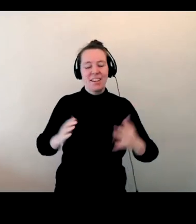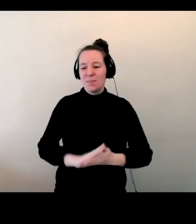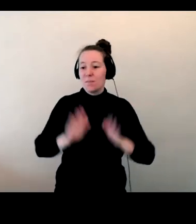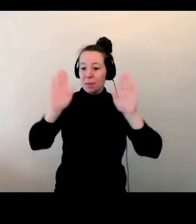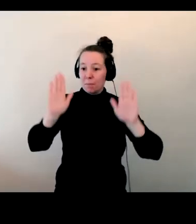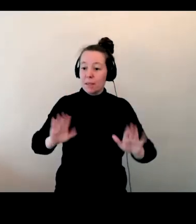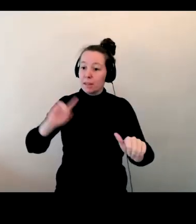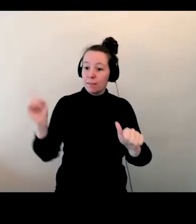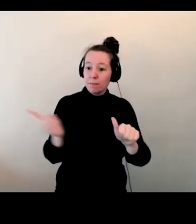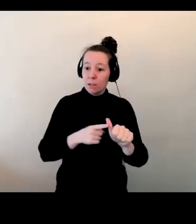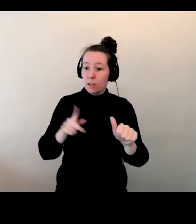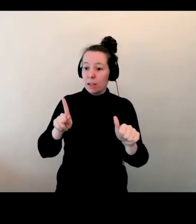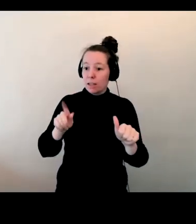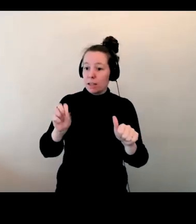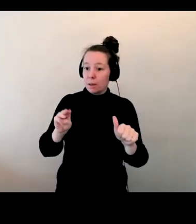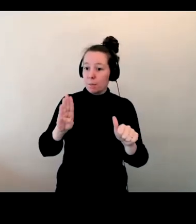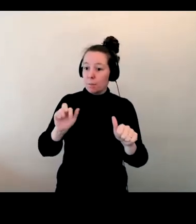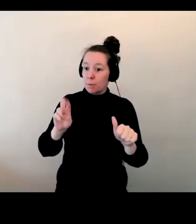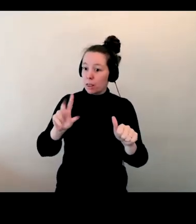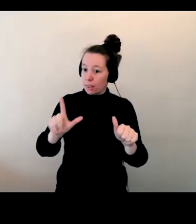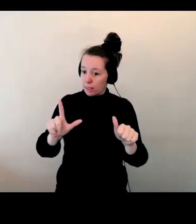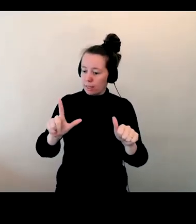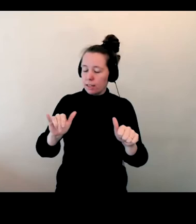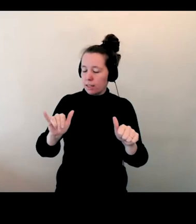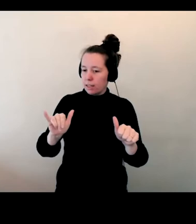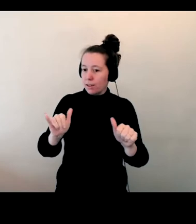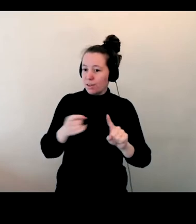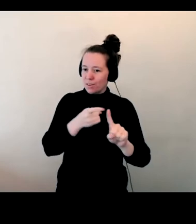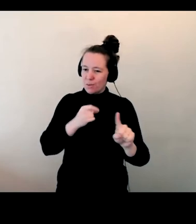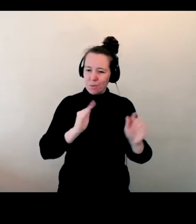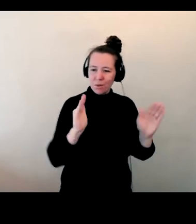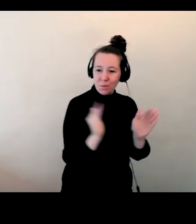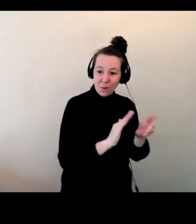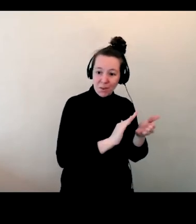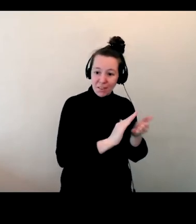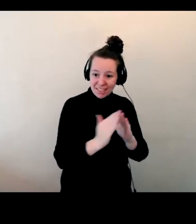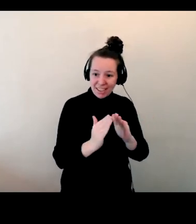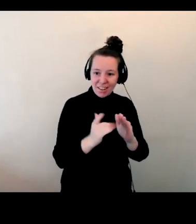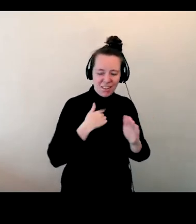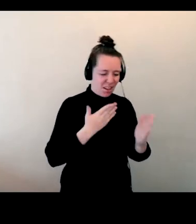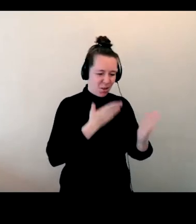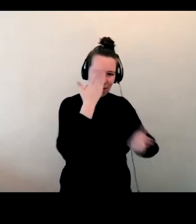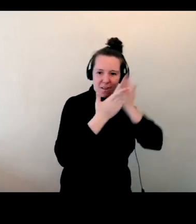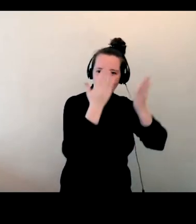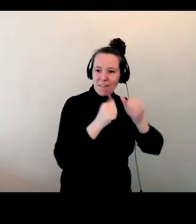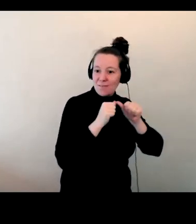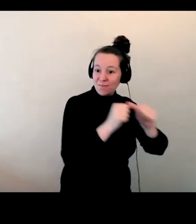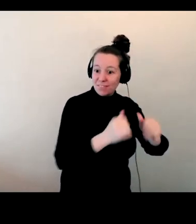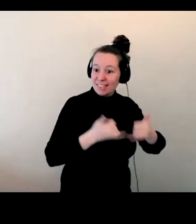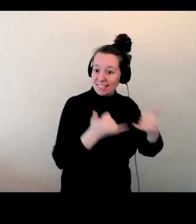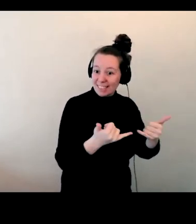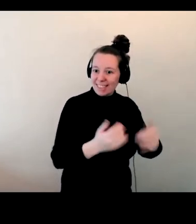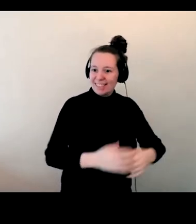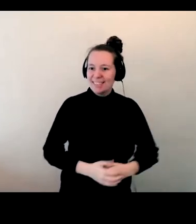Starting off with Kimberly Clare. She is a small town bookworm who never grew out of her reading phase.